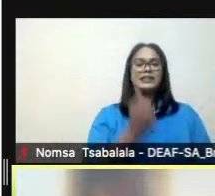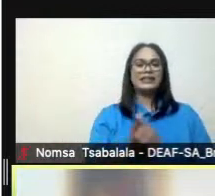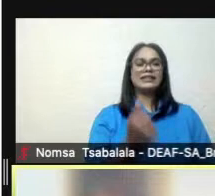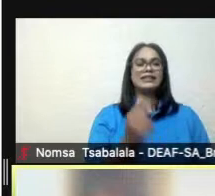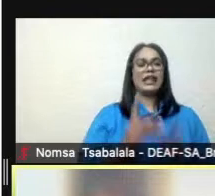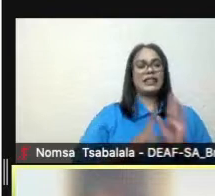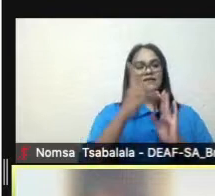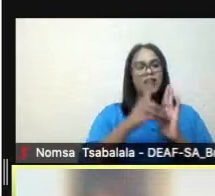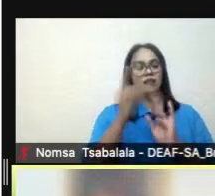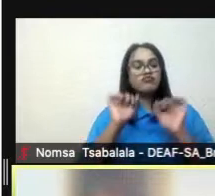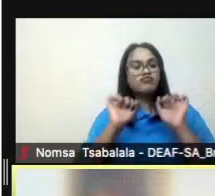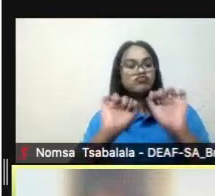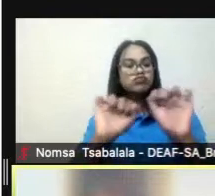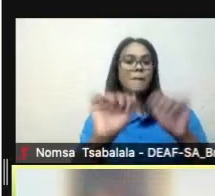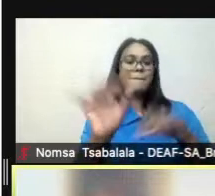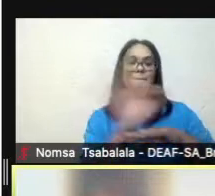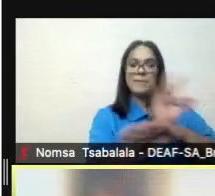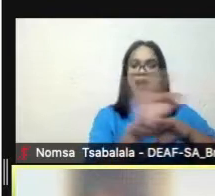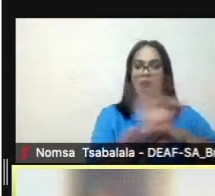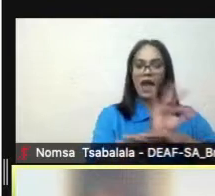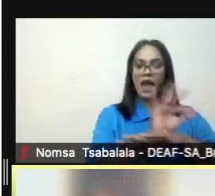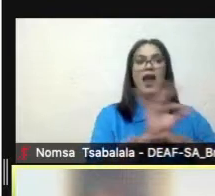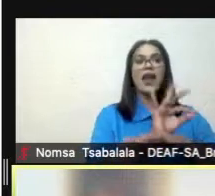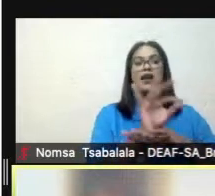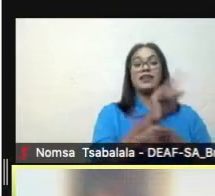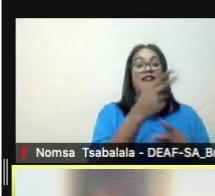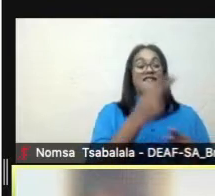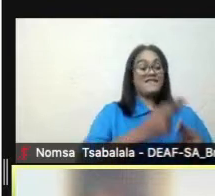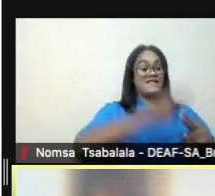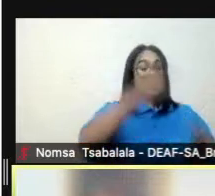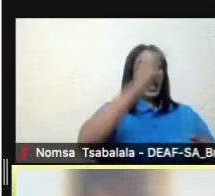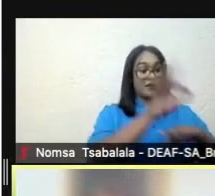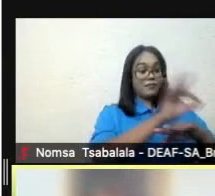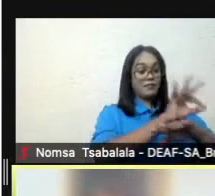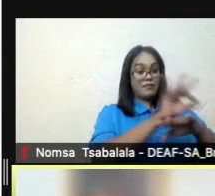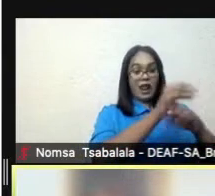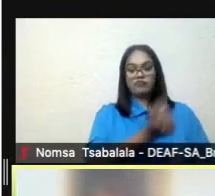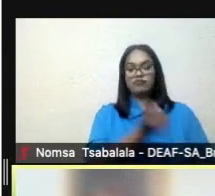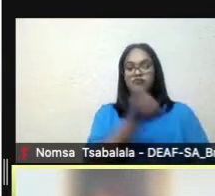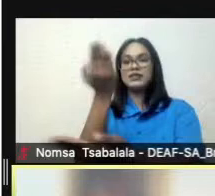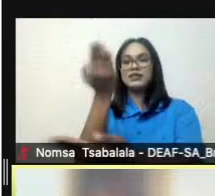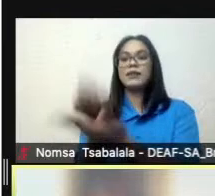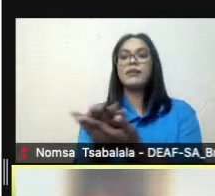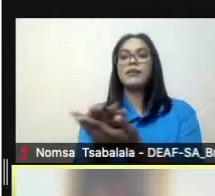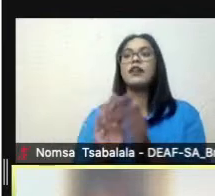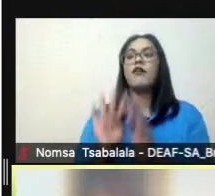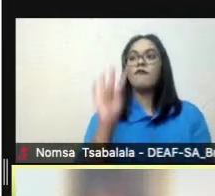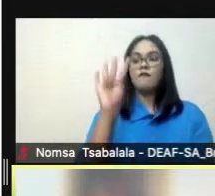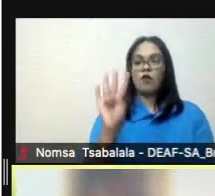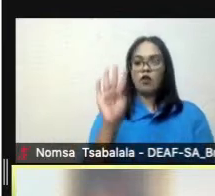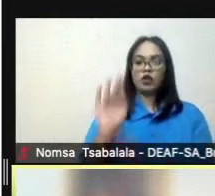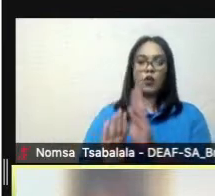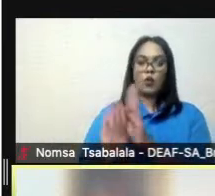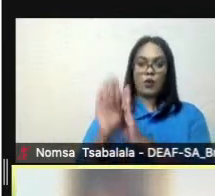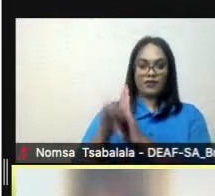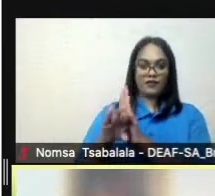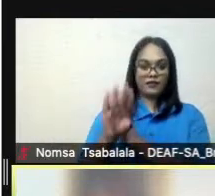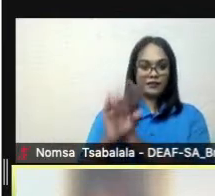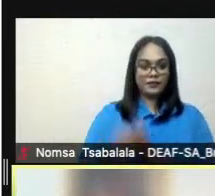they submitted them. We then produced a national plan for the fourth wave. In terms of coordination of this